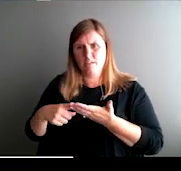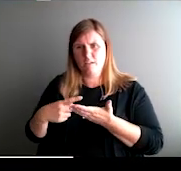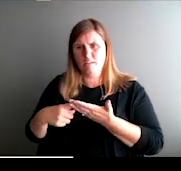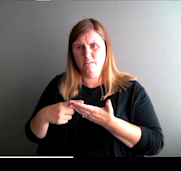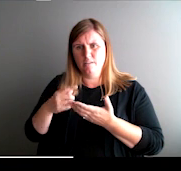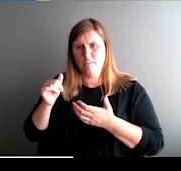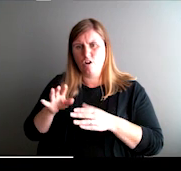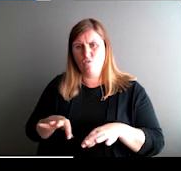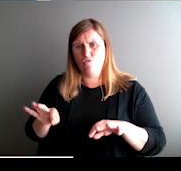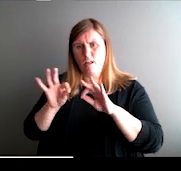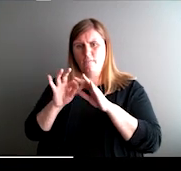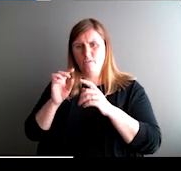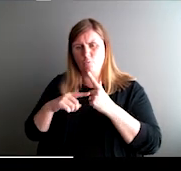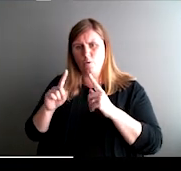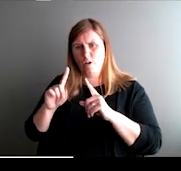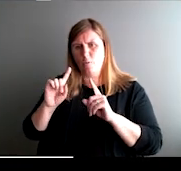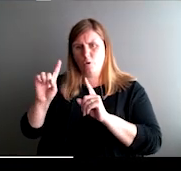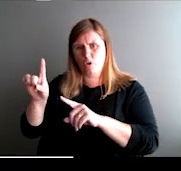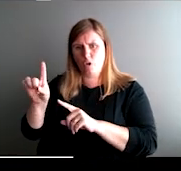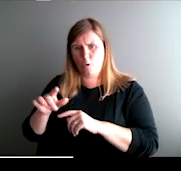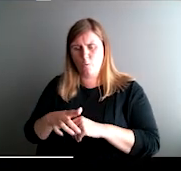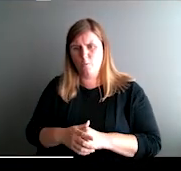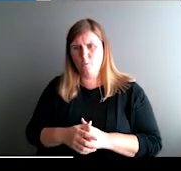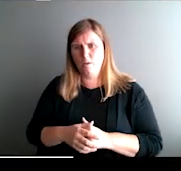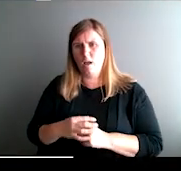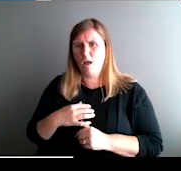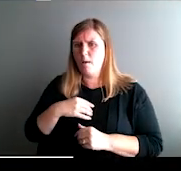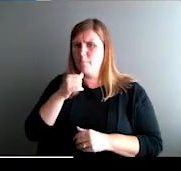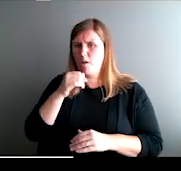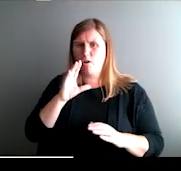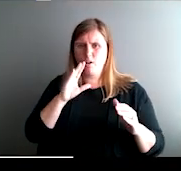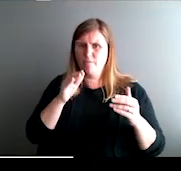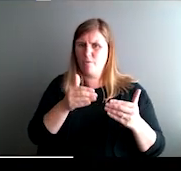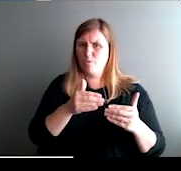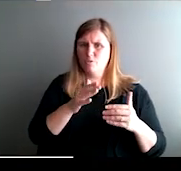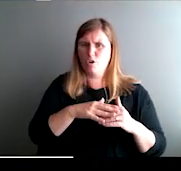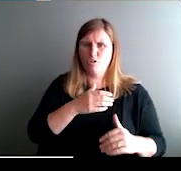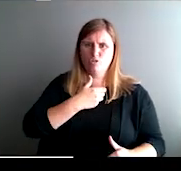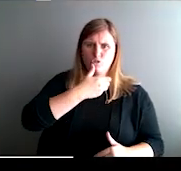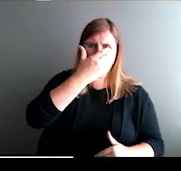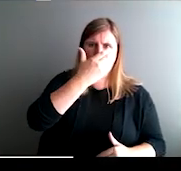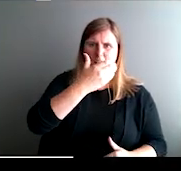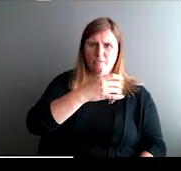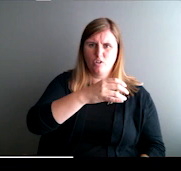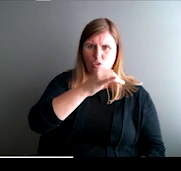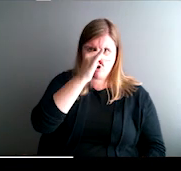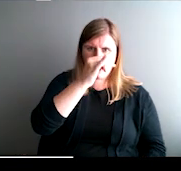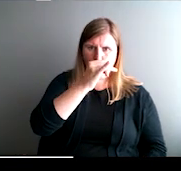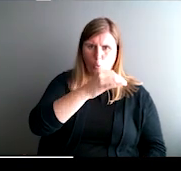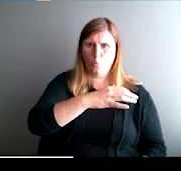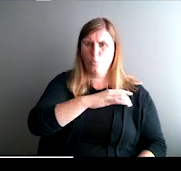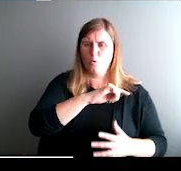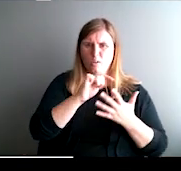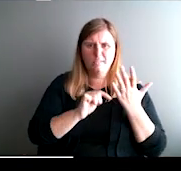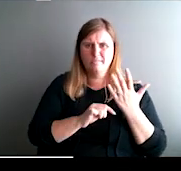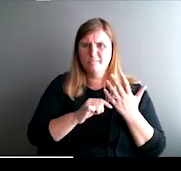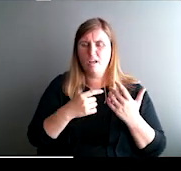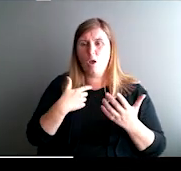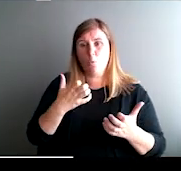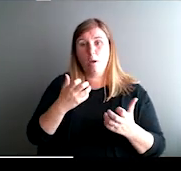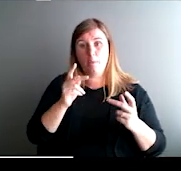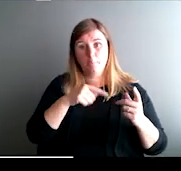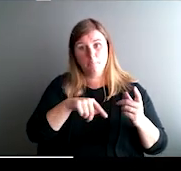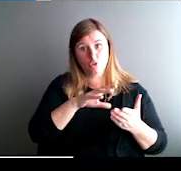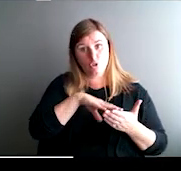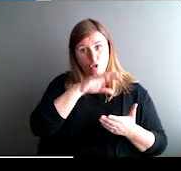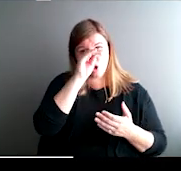that are relevant to where they're going to go. I'm not going to focus on giraffe and rhinoceros and things like that. I want people to learn those things. I